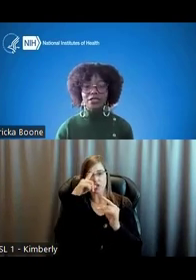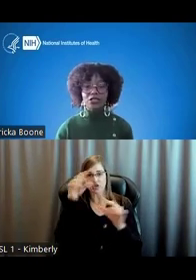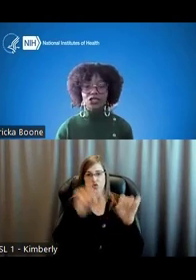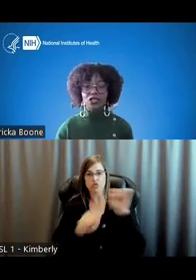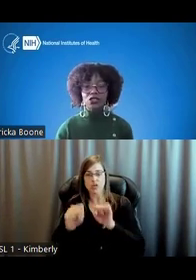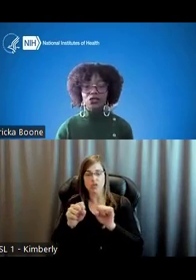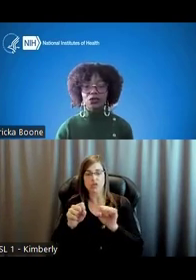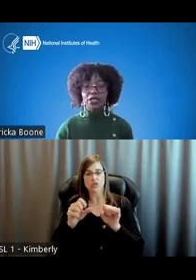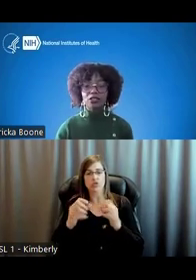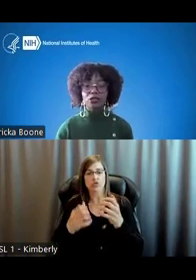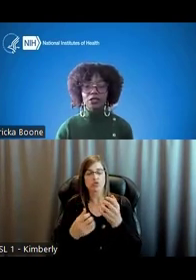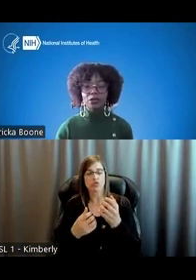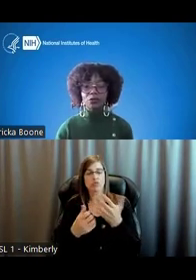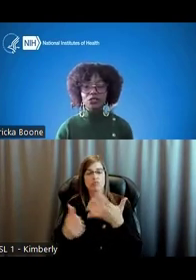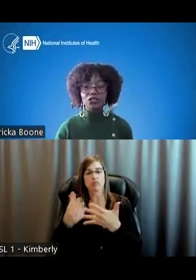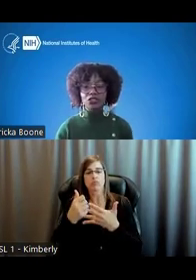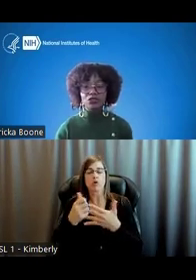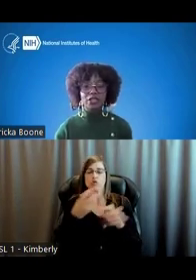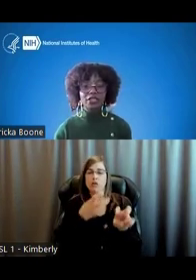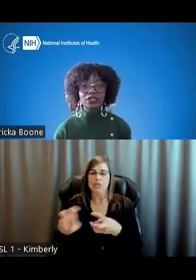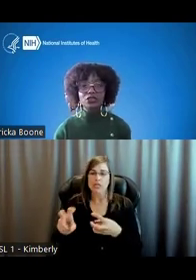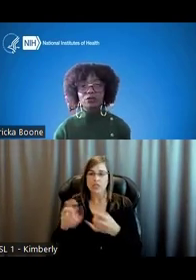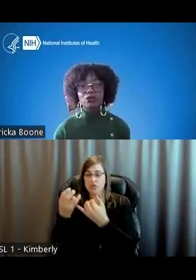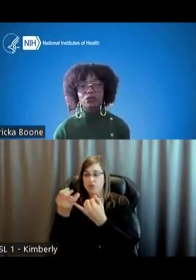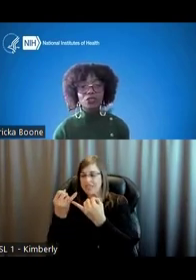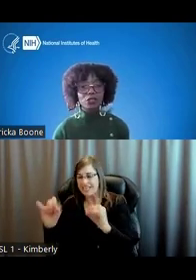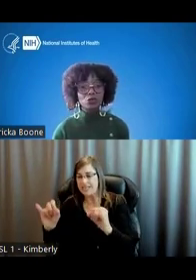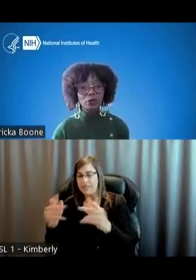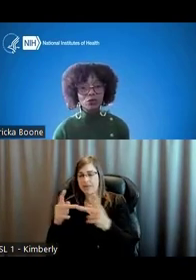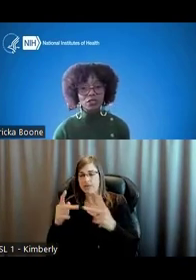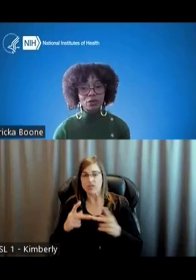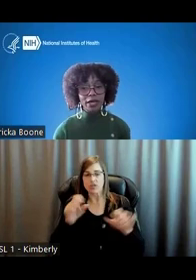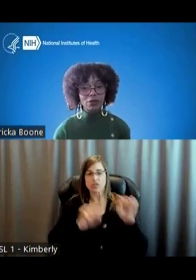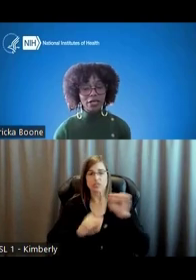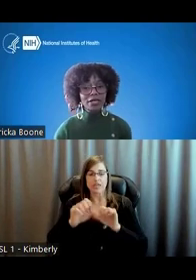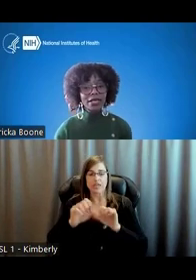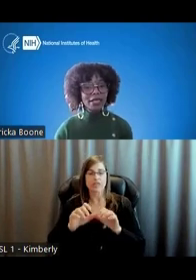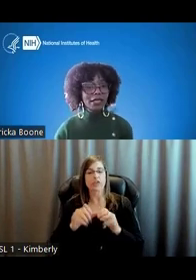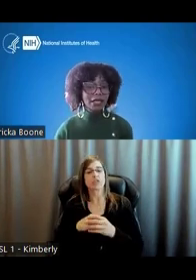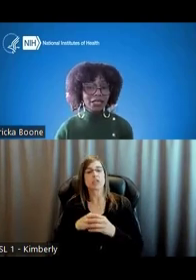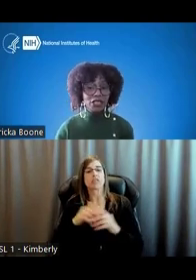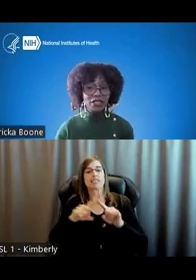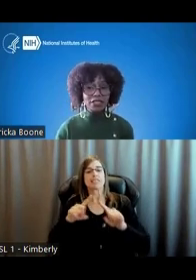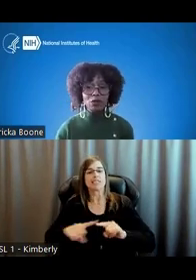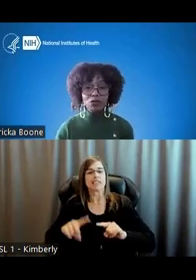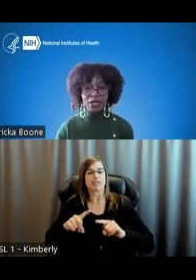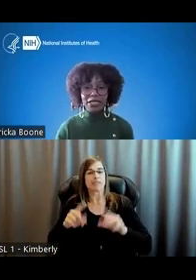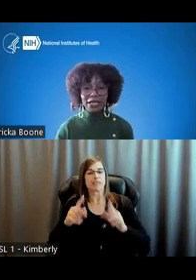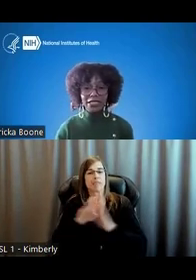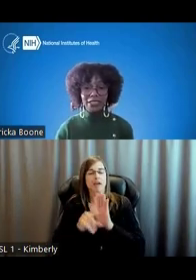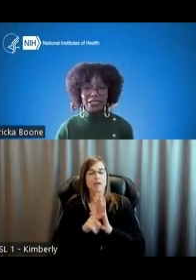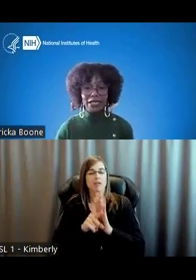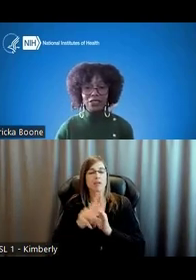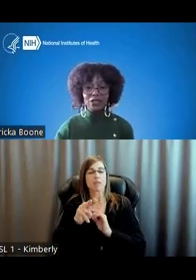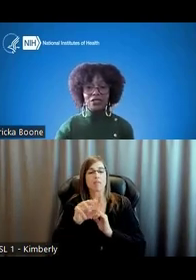promote transition to independent positions for scientists from diverse and underrepresented backgrounds, NIH has the